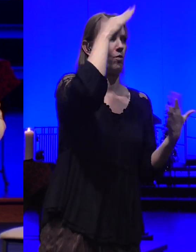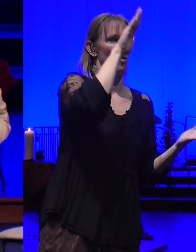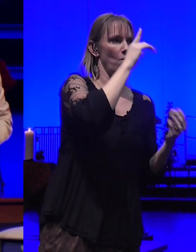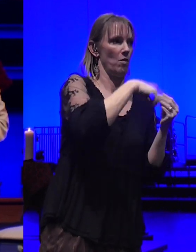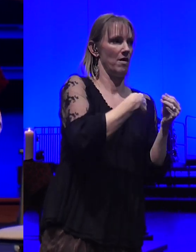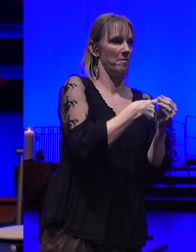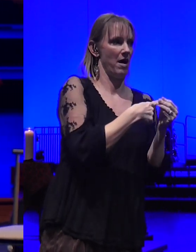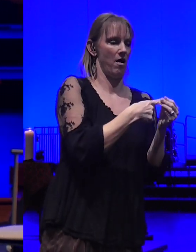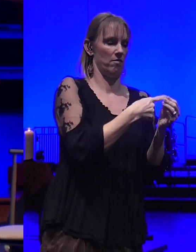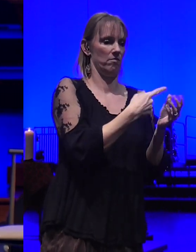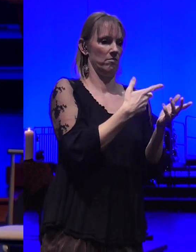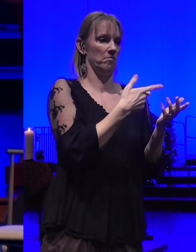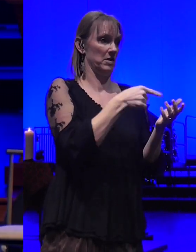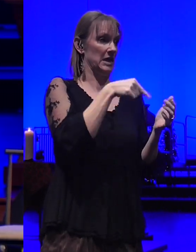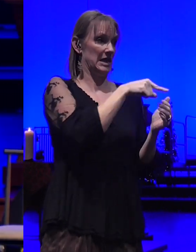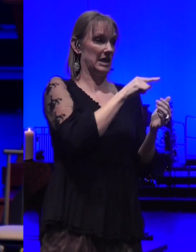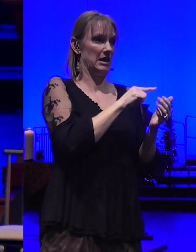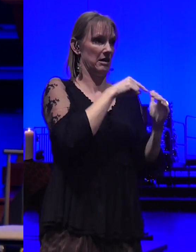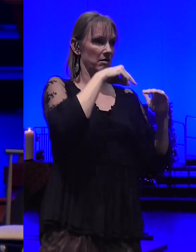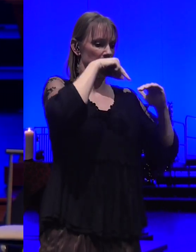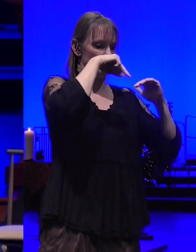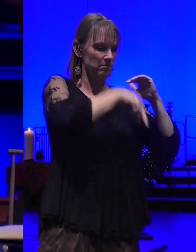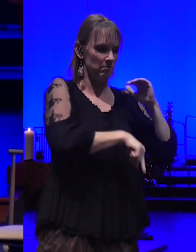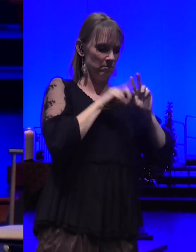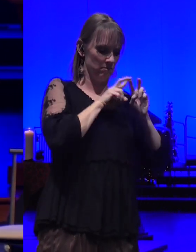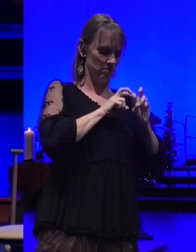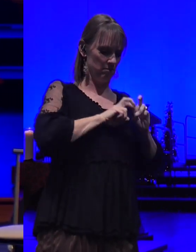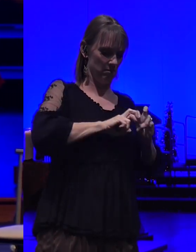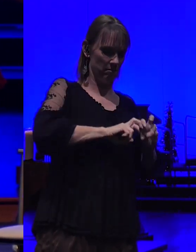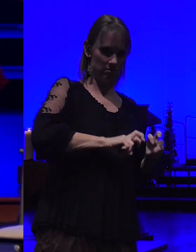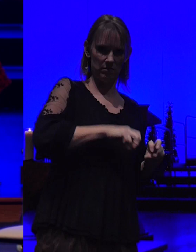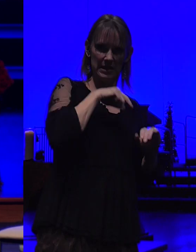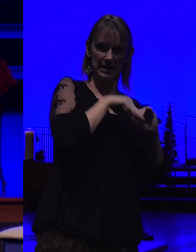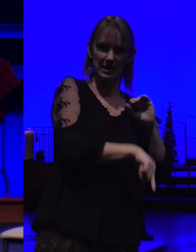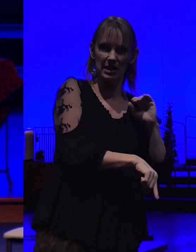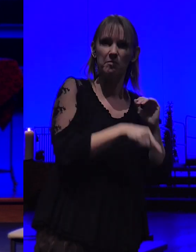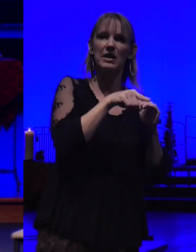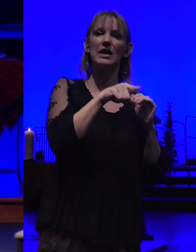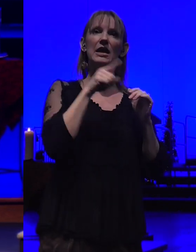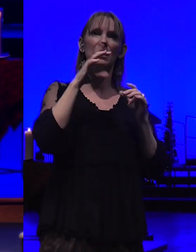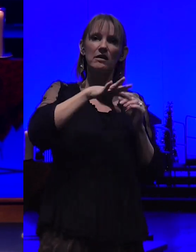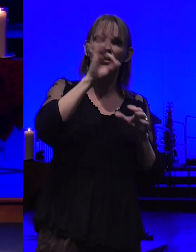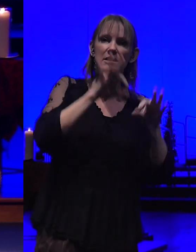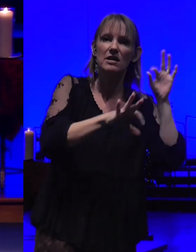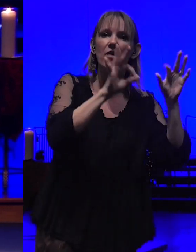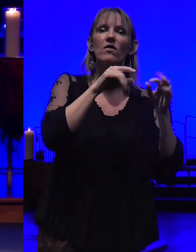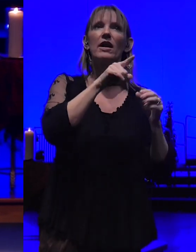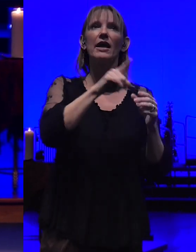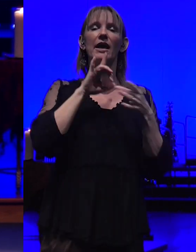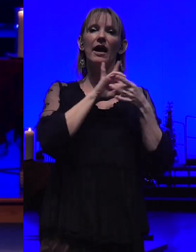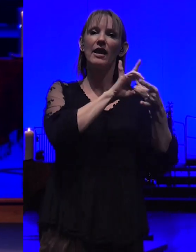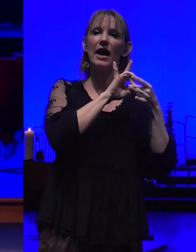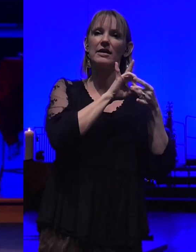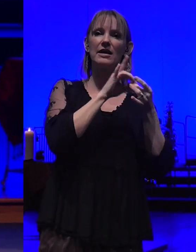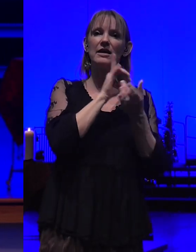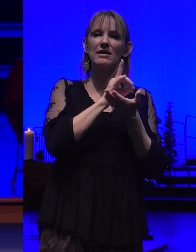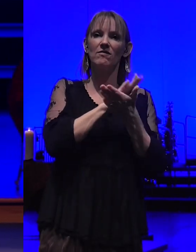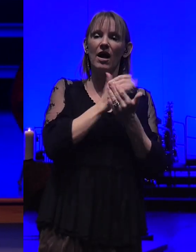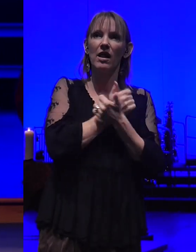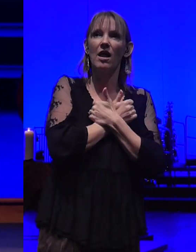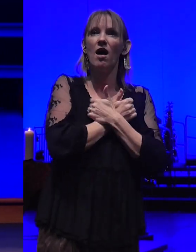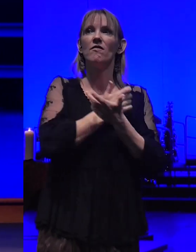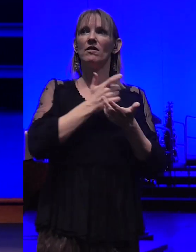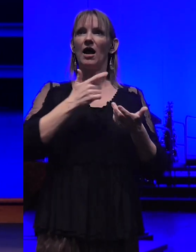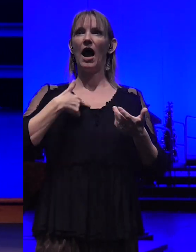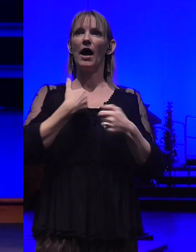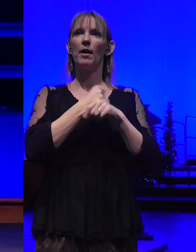deep. And he discovered, he connected with this divine love that said to him, I've